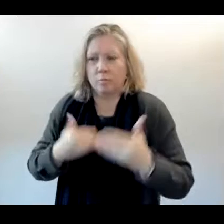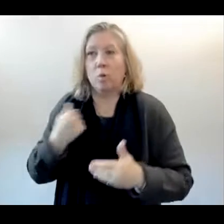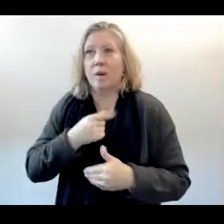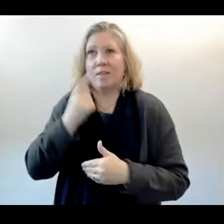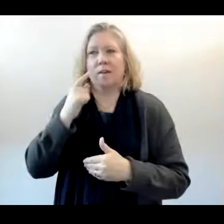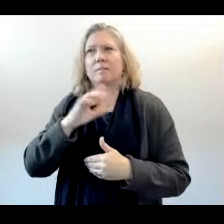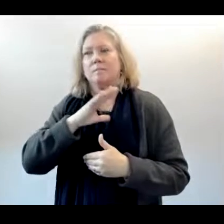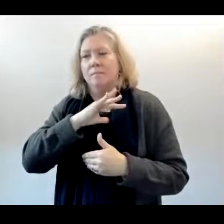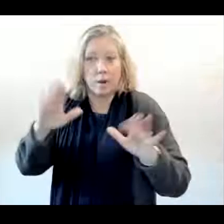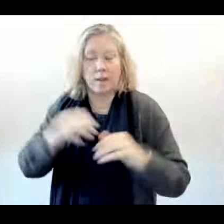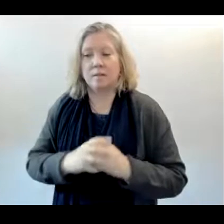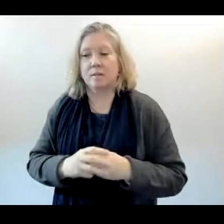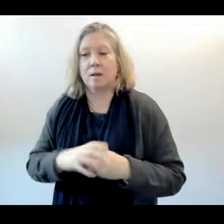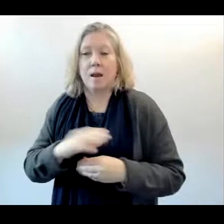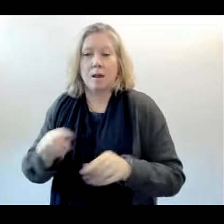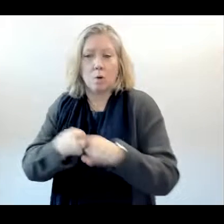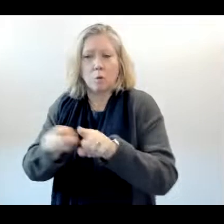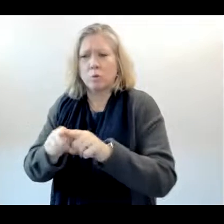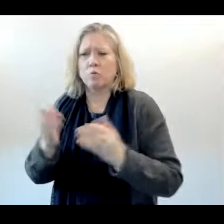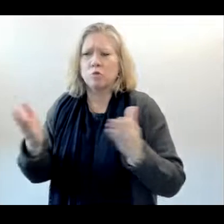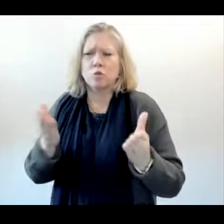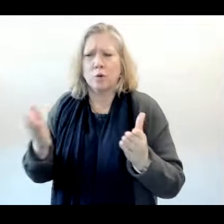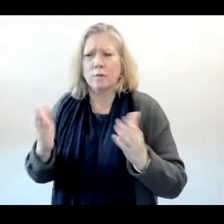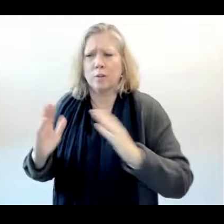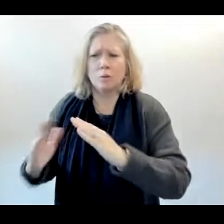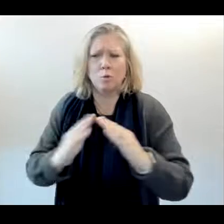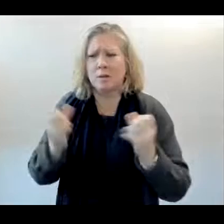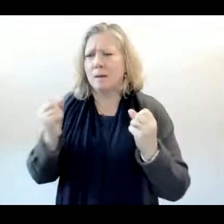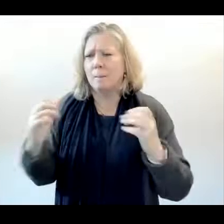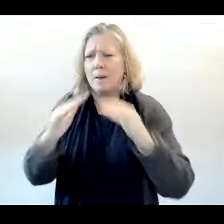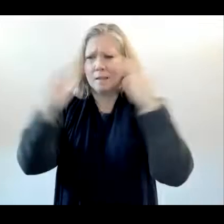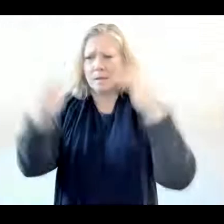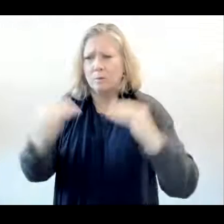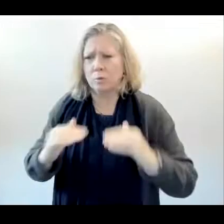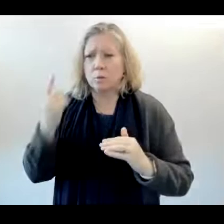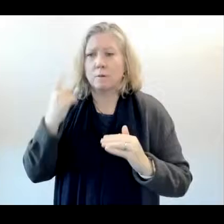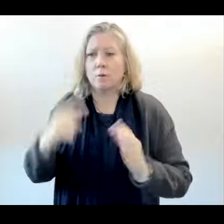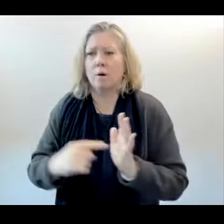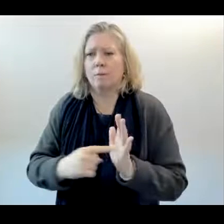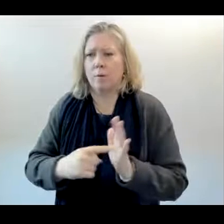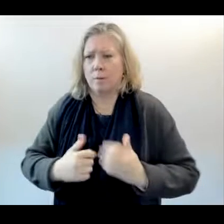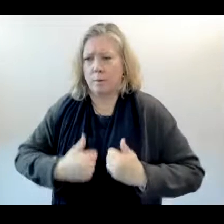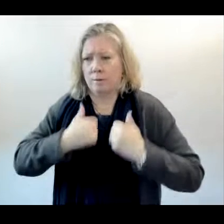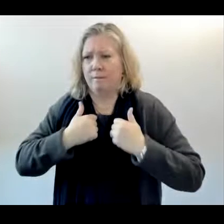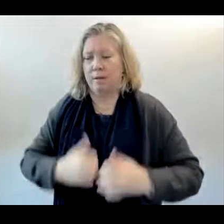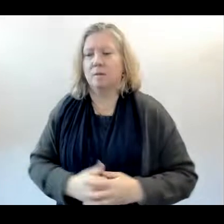looking development, plus many levels of affordable residence.